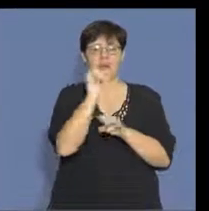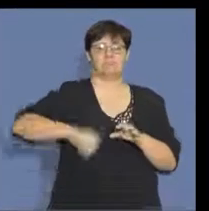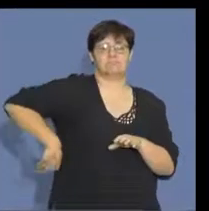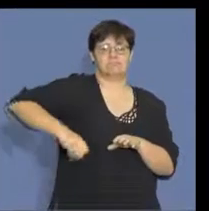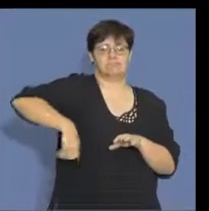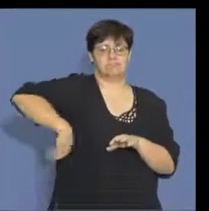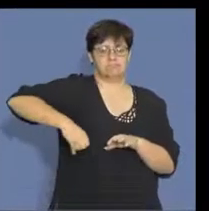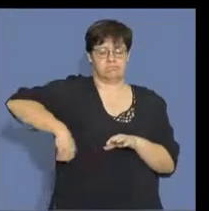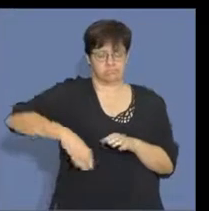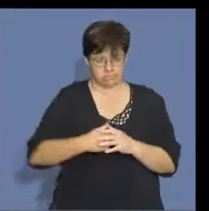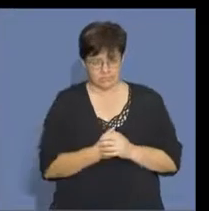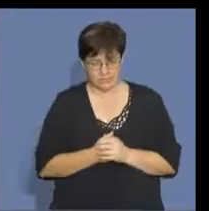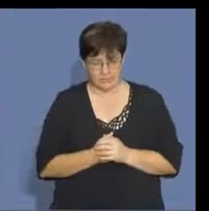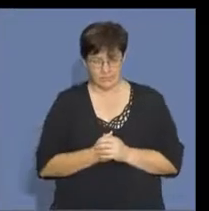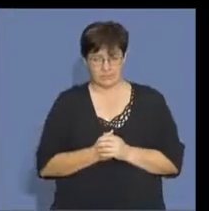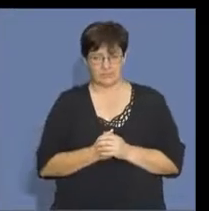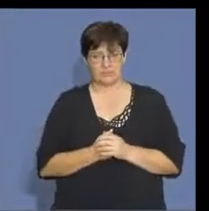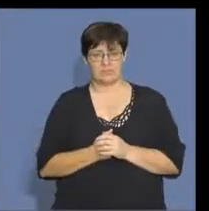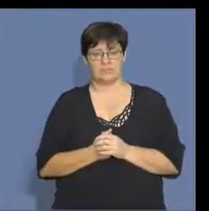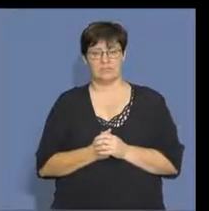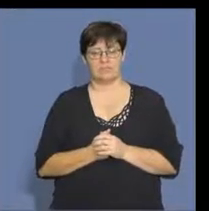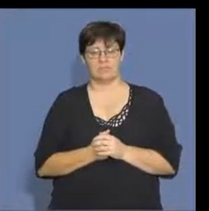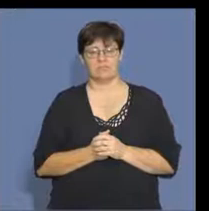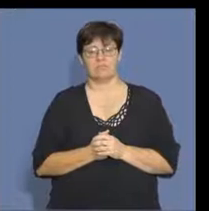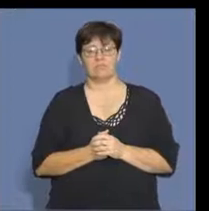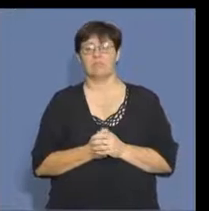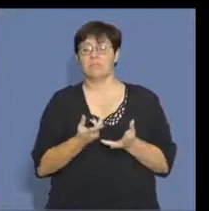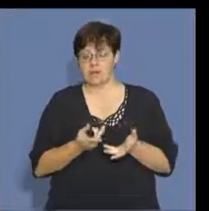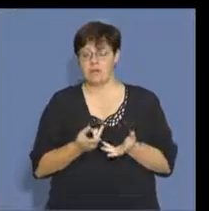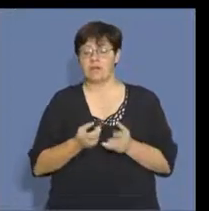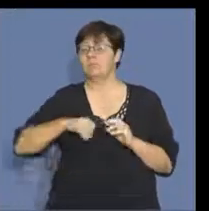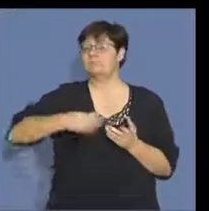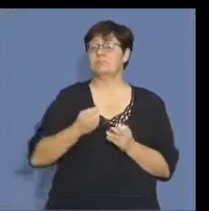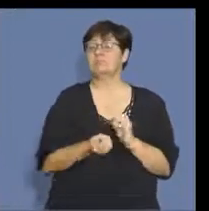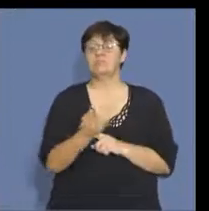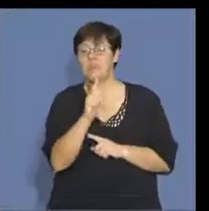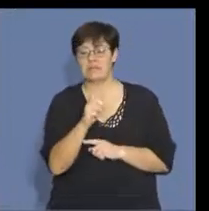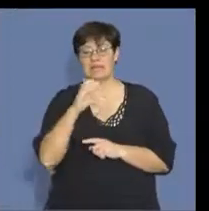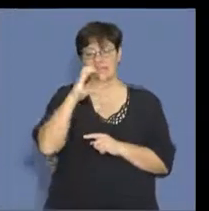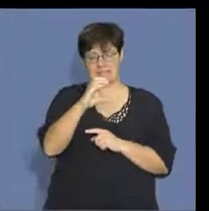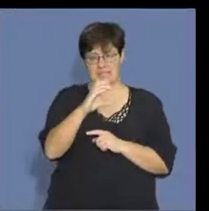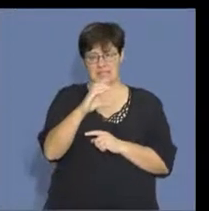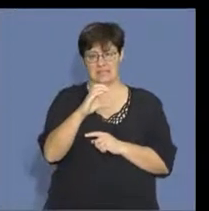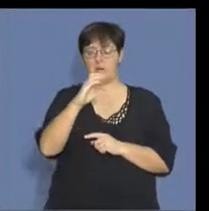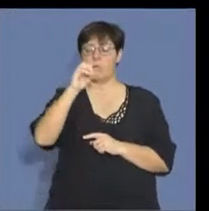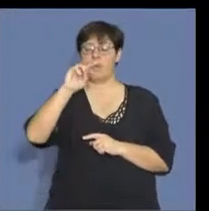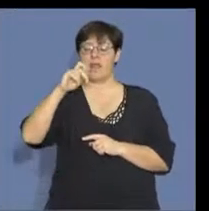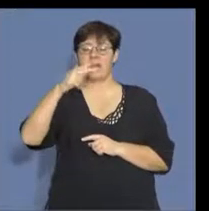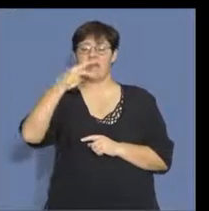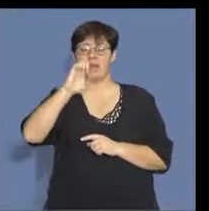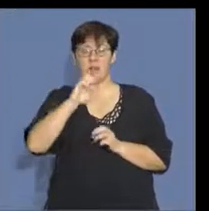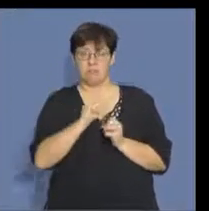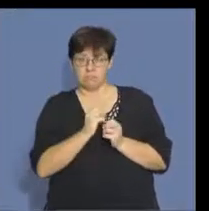automotive industries or vehicles, they release carbon, which is an organic matter, into